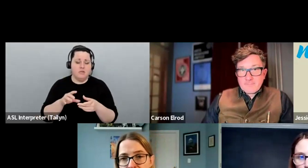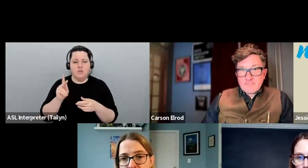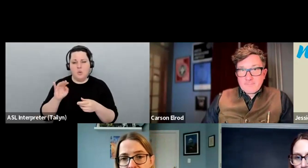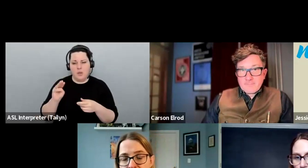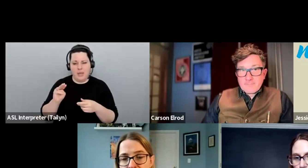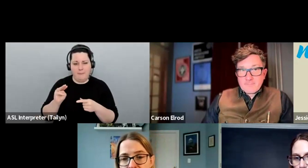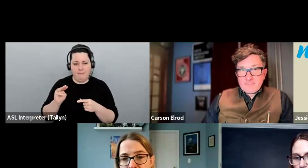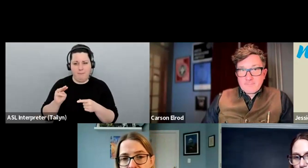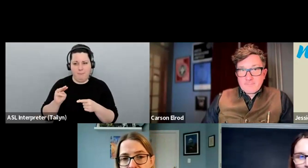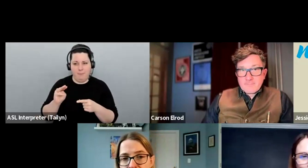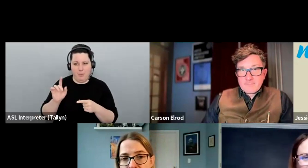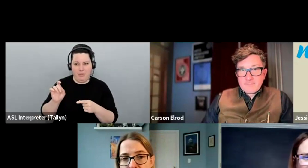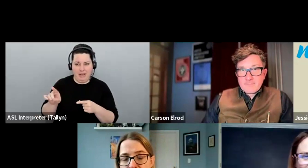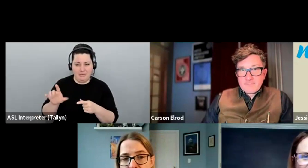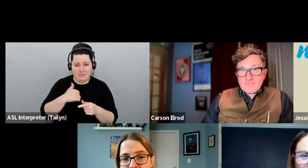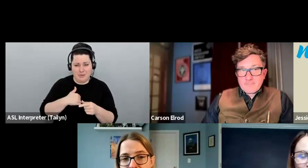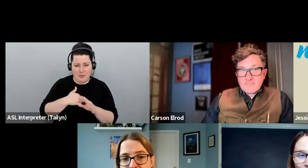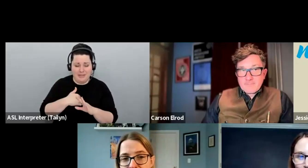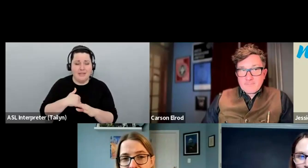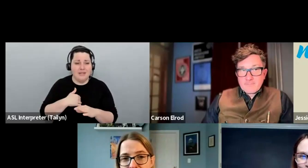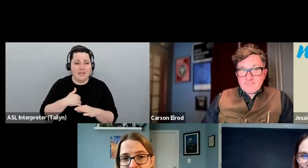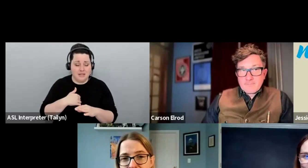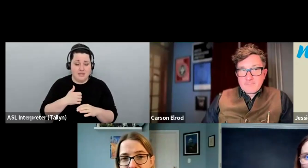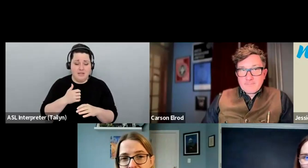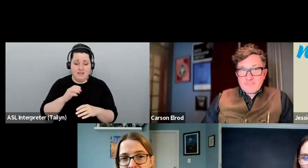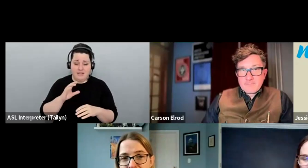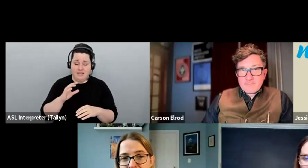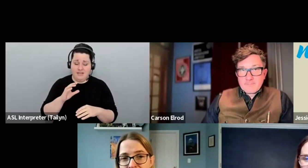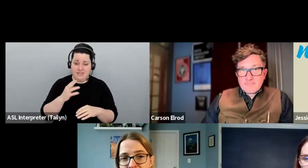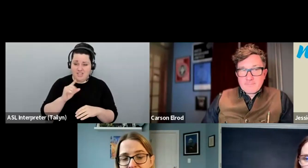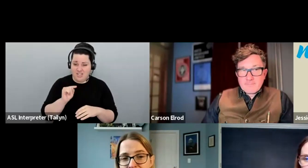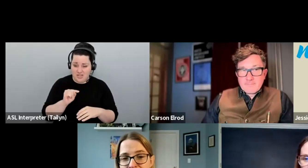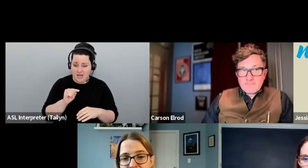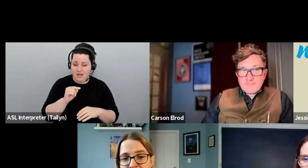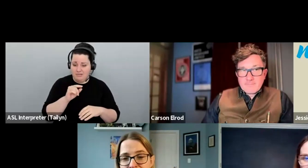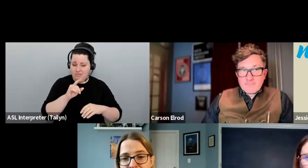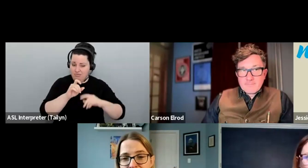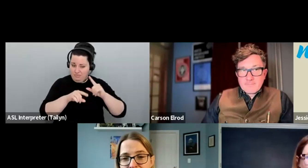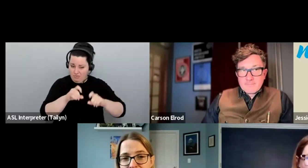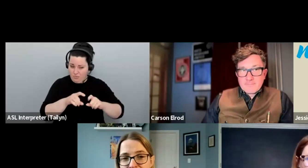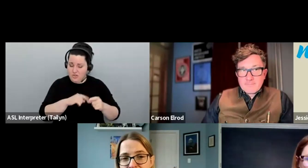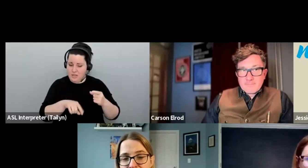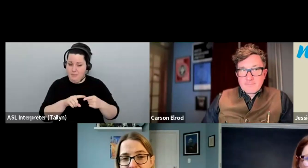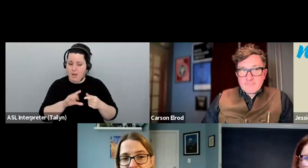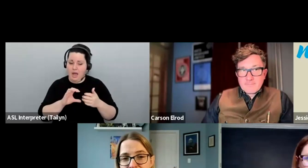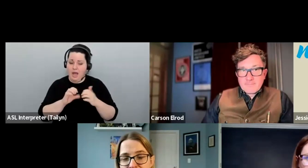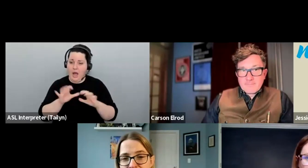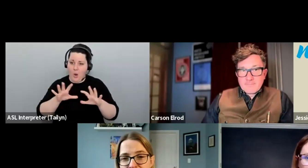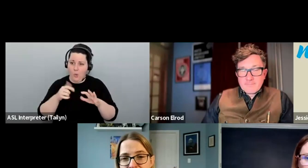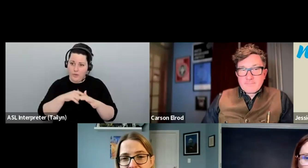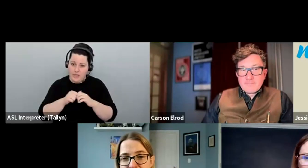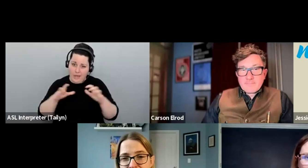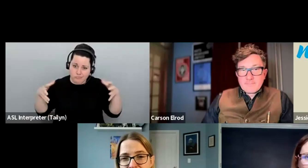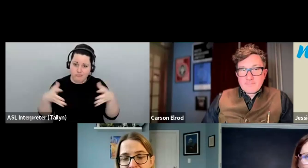I'm going to put you on the spot. I'm sorry to do that. There's a lot of questions in the chat, Kim, about how to collectively come